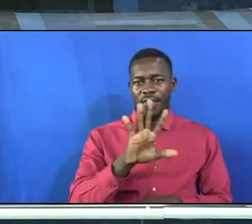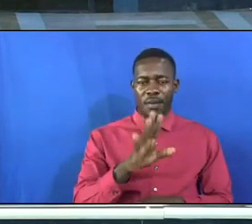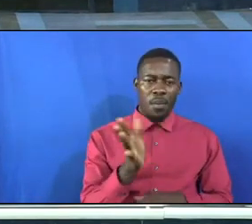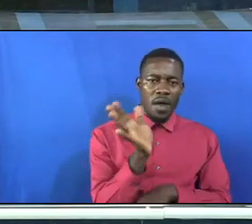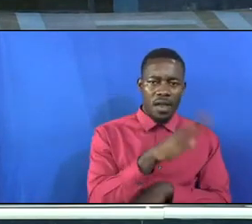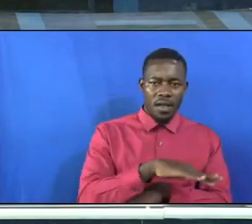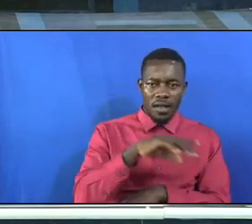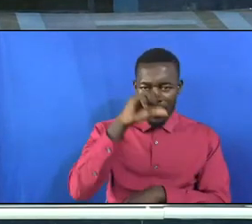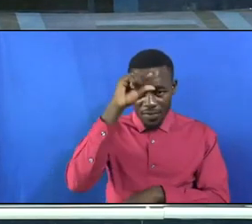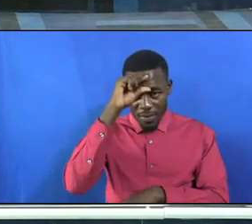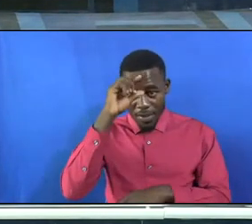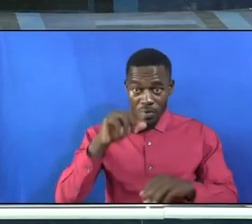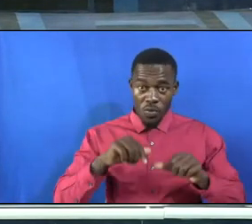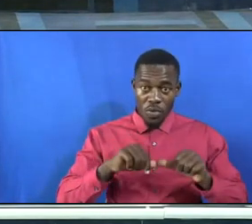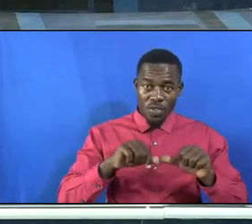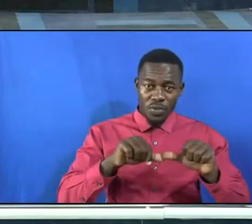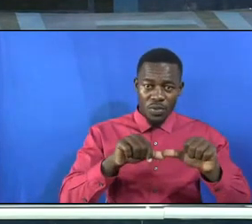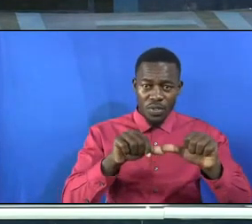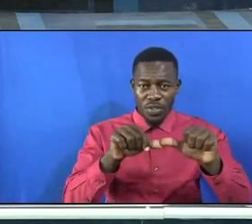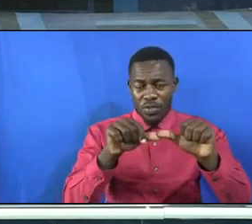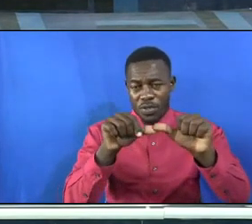to the state,